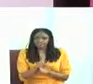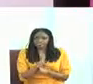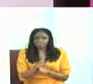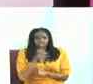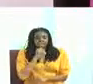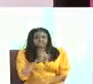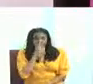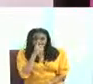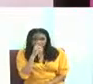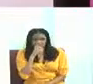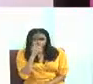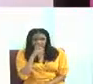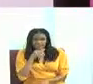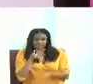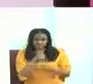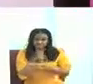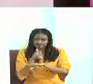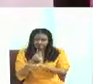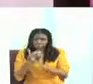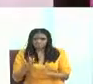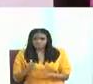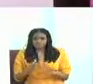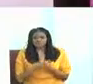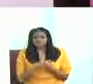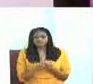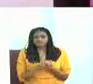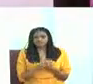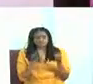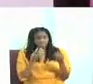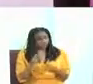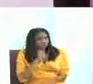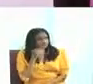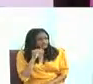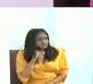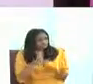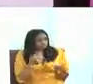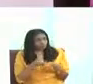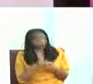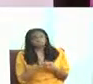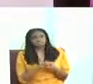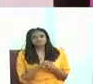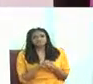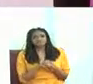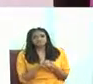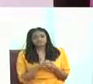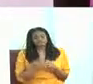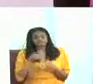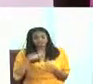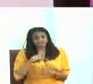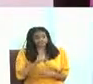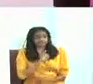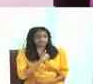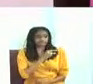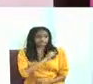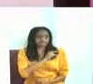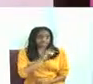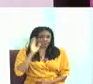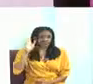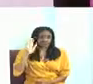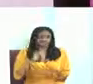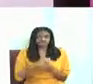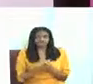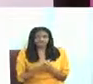accusers. A lot of us are that way. Me and guilty. Not given much